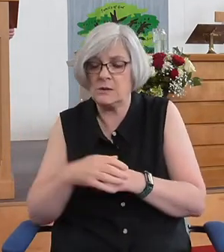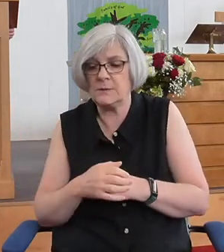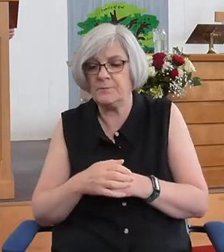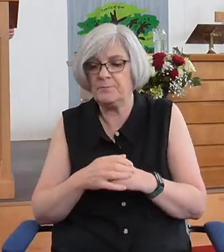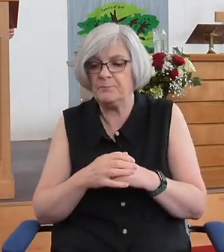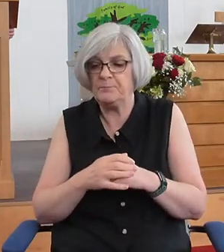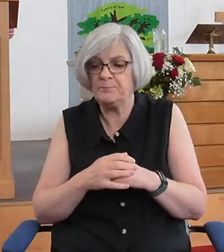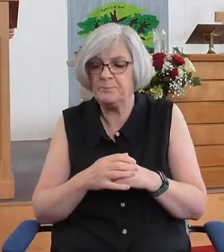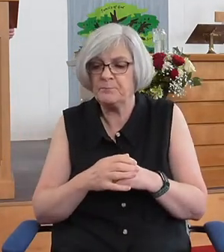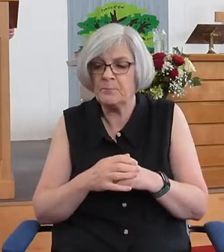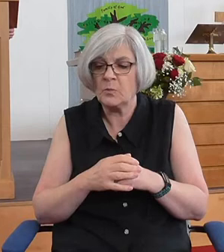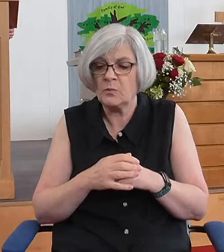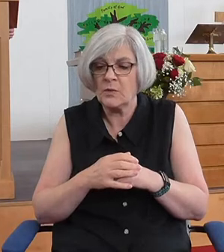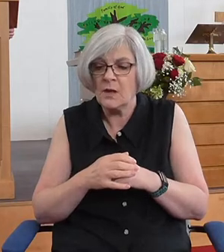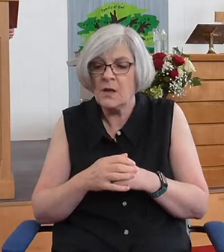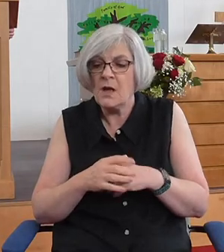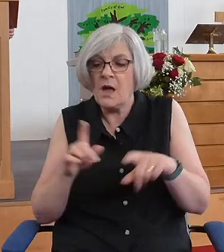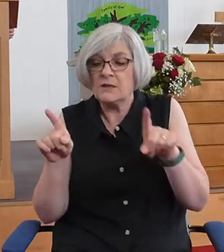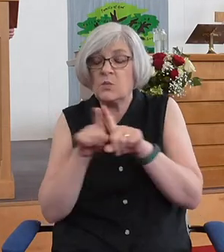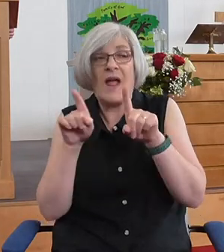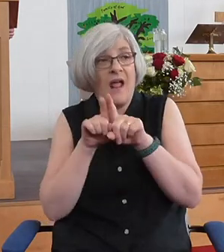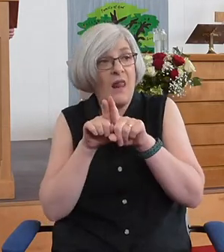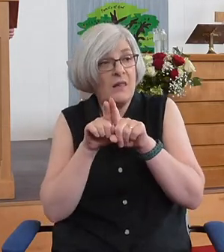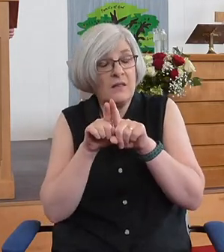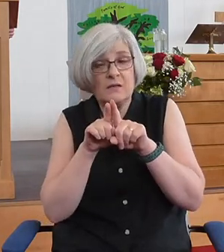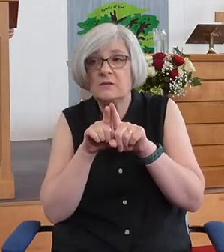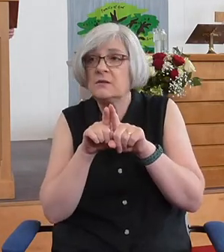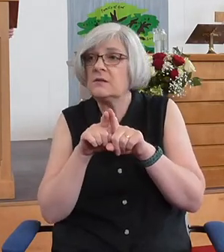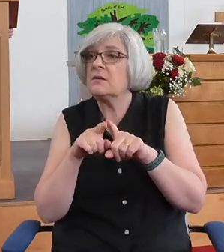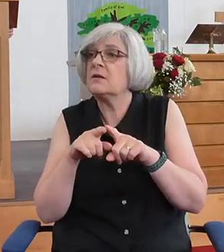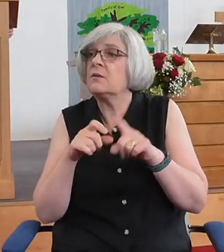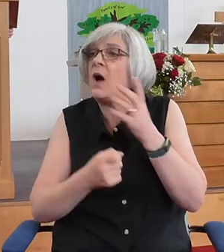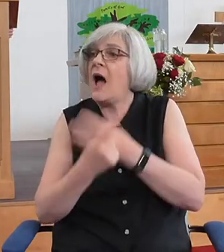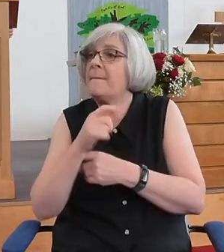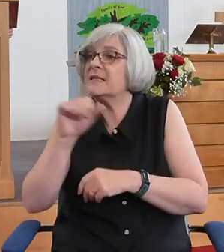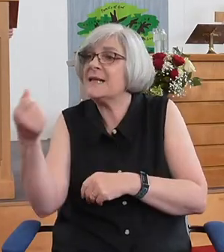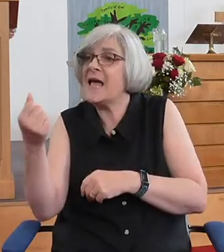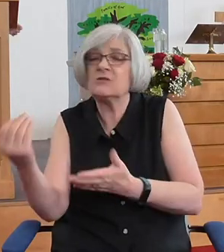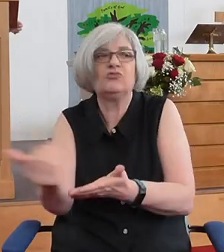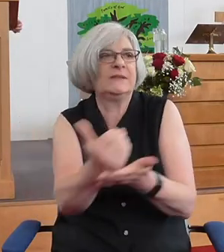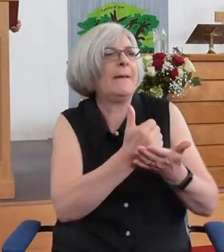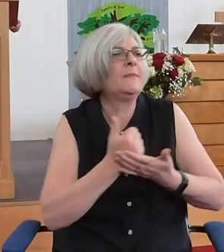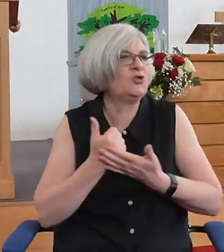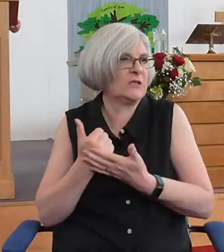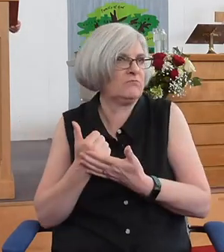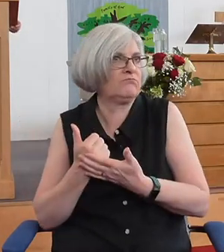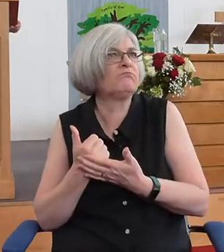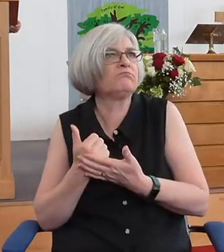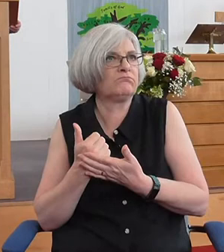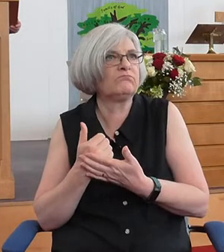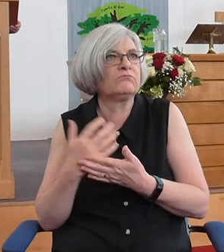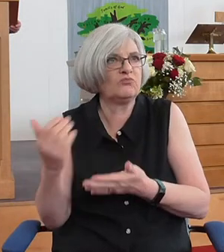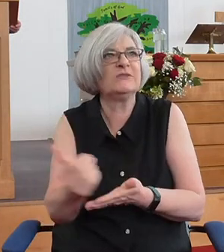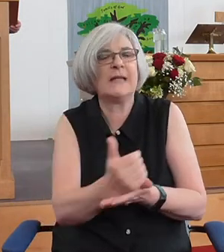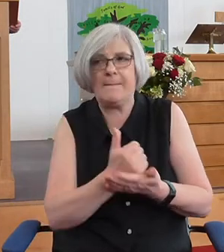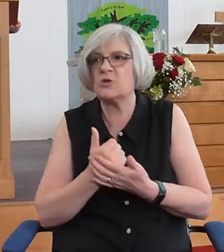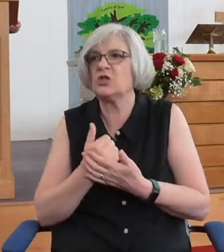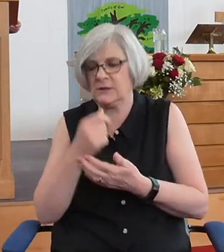so, God also brought redemption to Israel. It's a funny